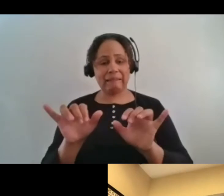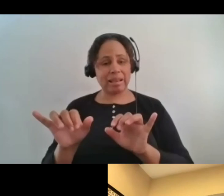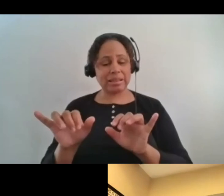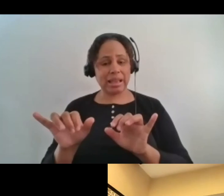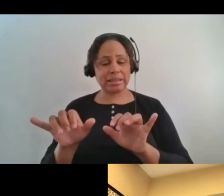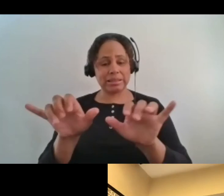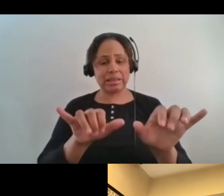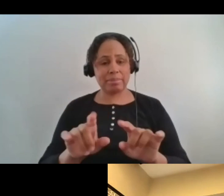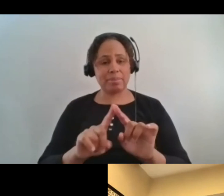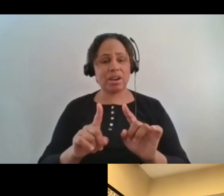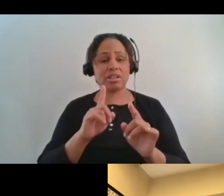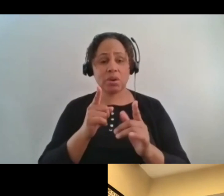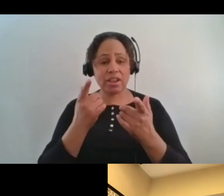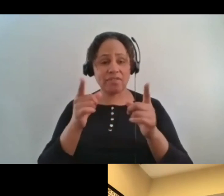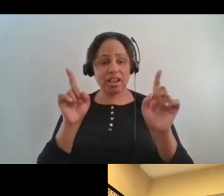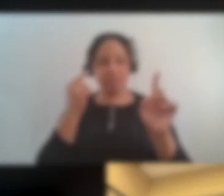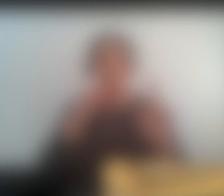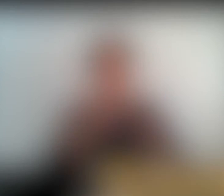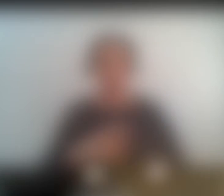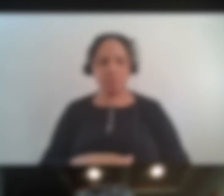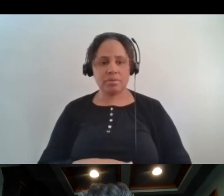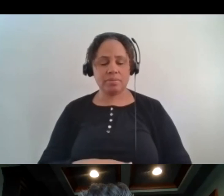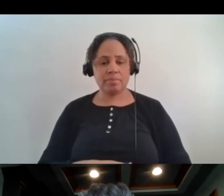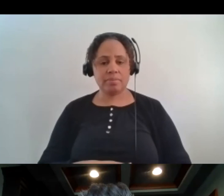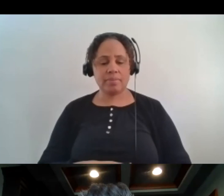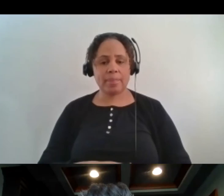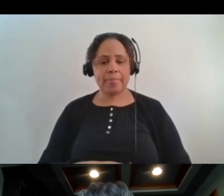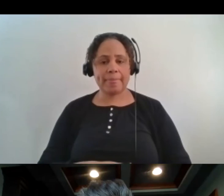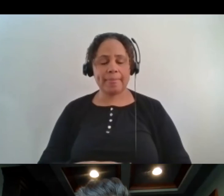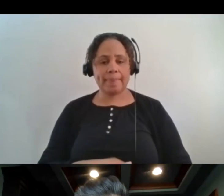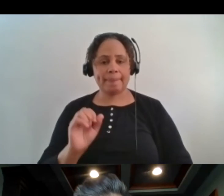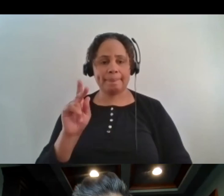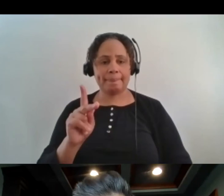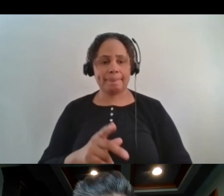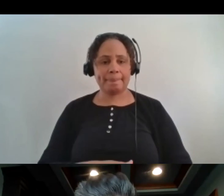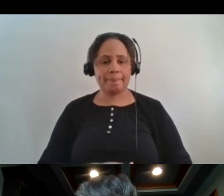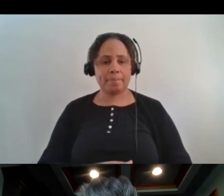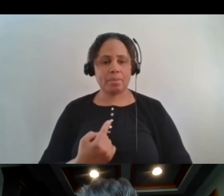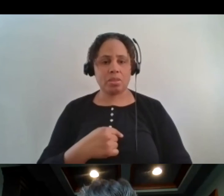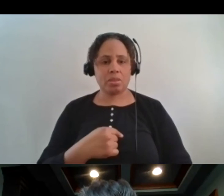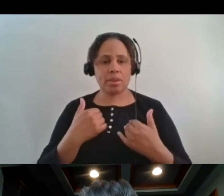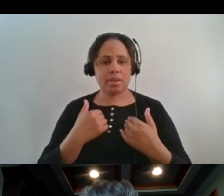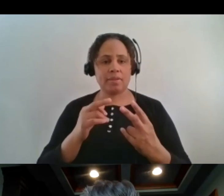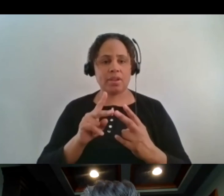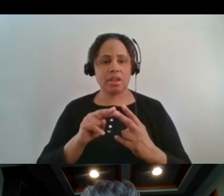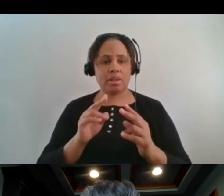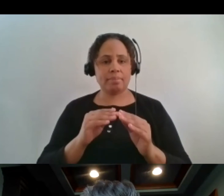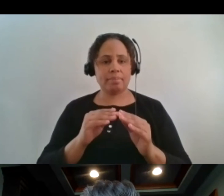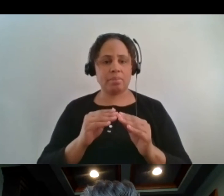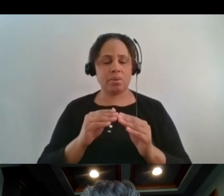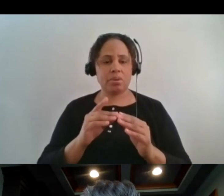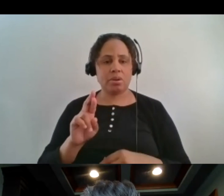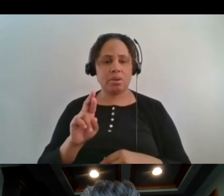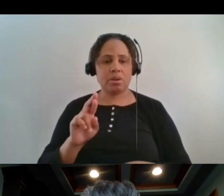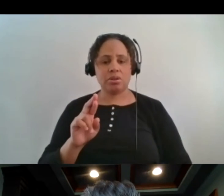very effective for those patients that fit the criteria. Okay. We've got a couple more. Dr. Nitin, maybe you can